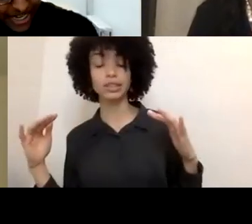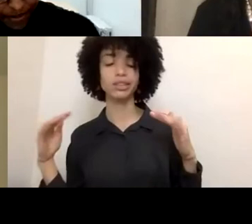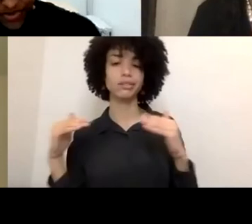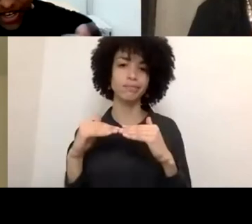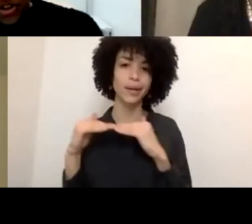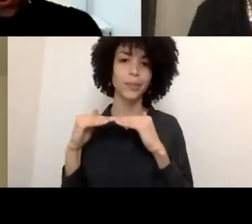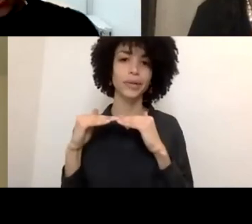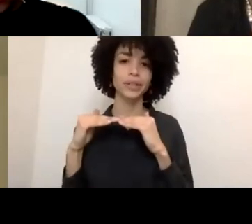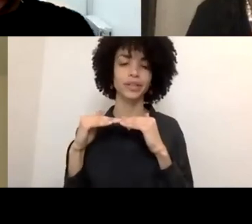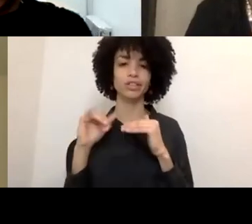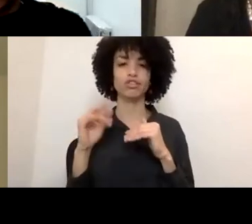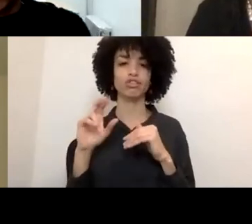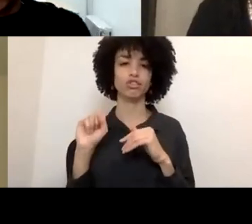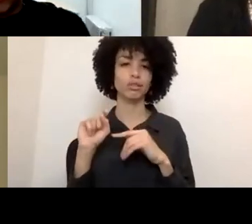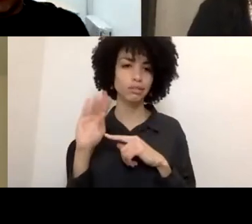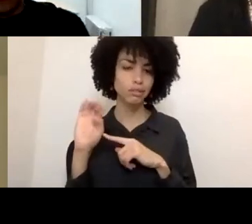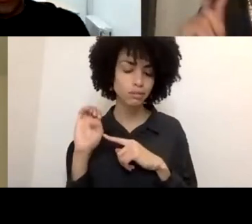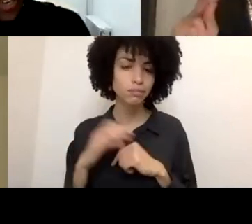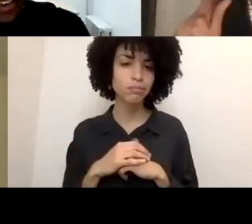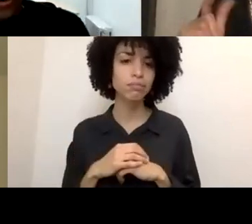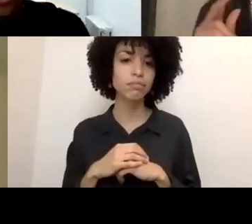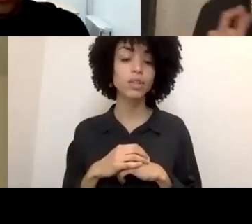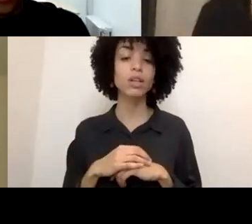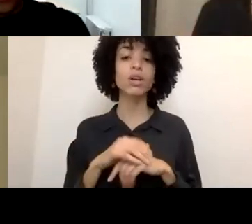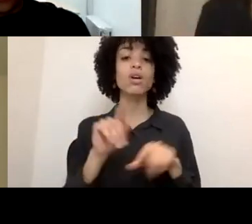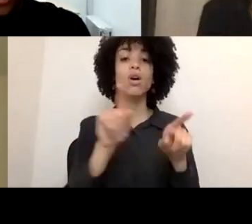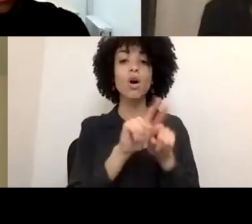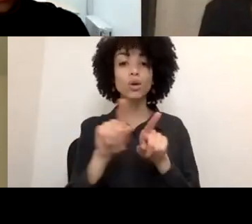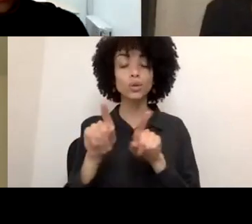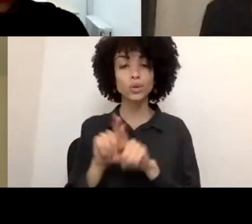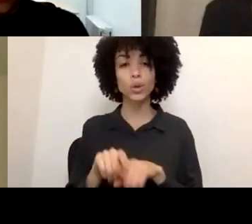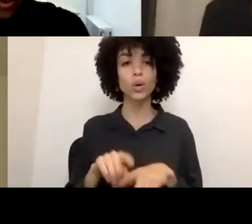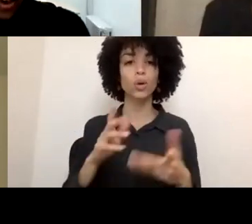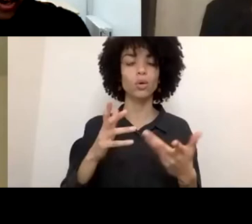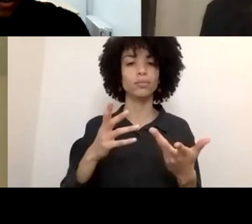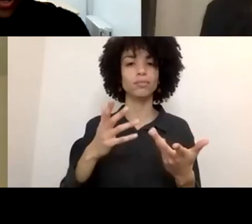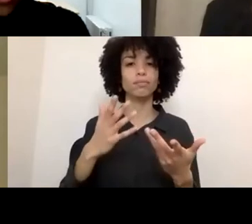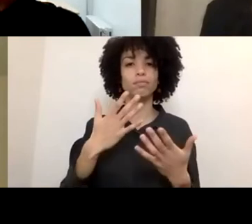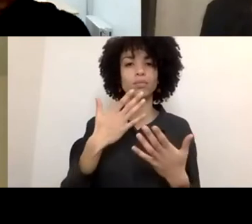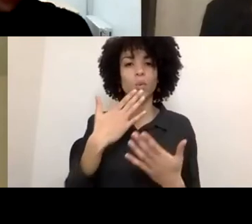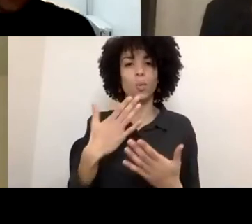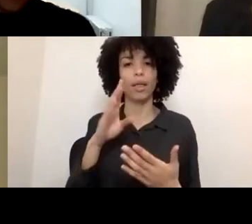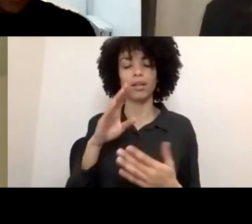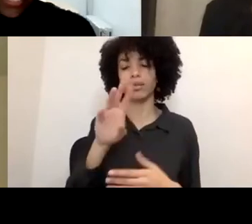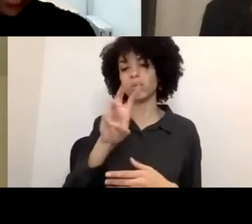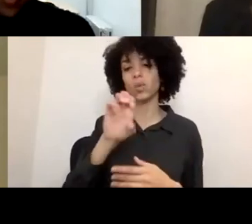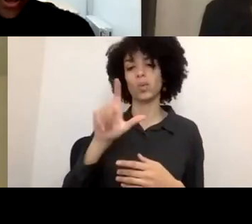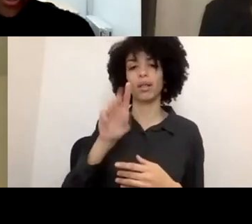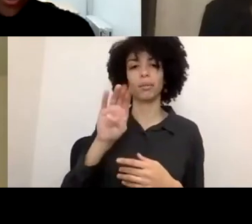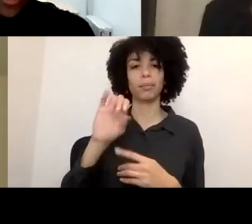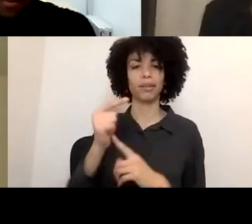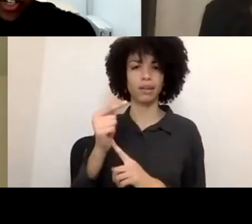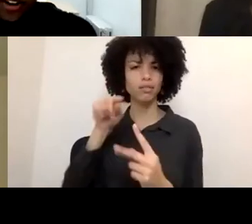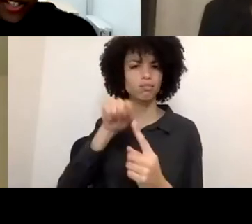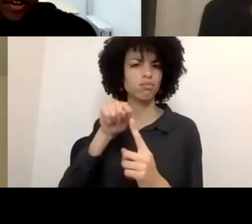justice. The other piece to this too is well-being. I think that is a central driver for me and why